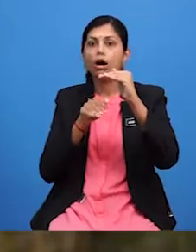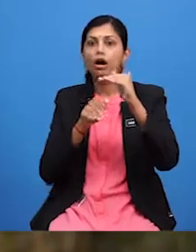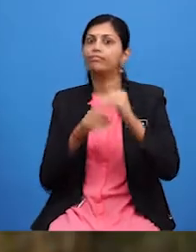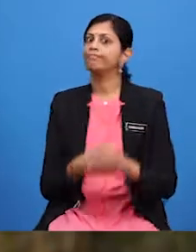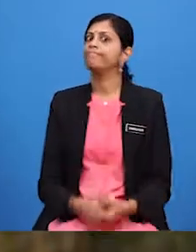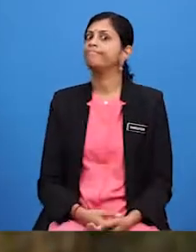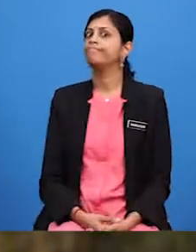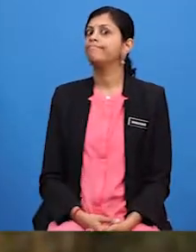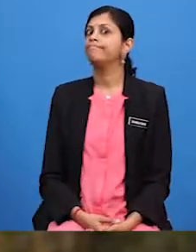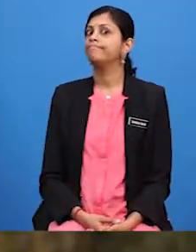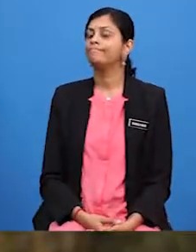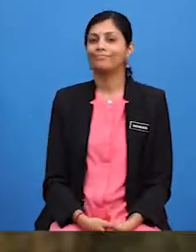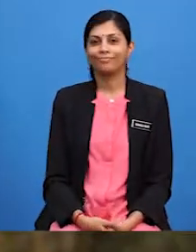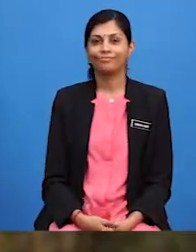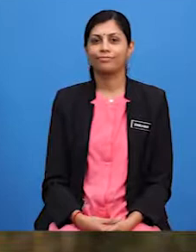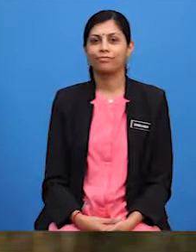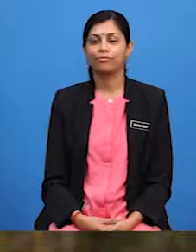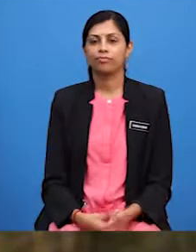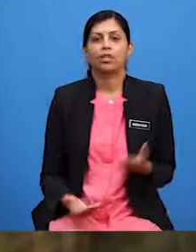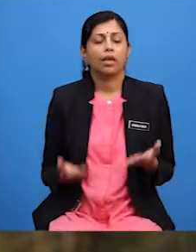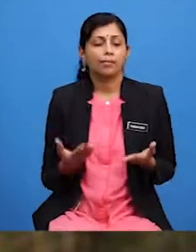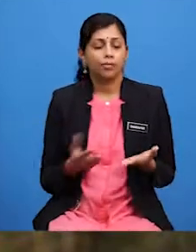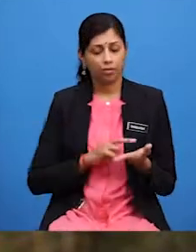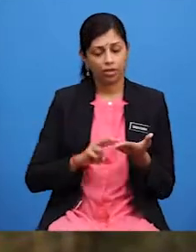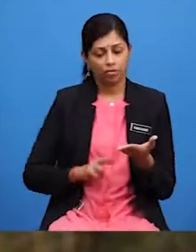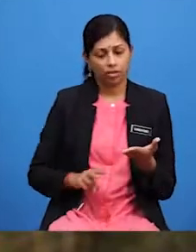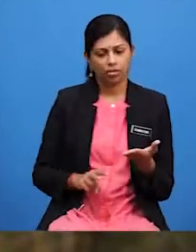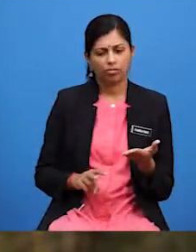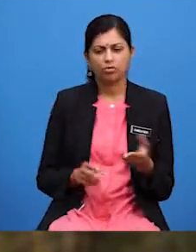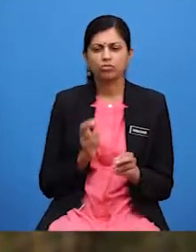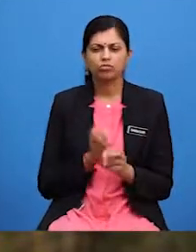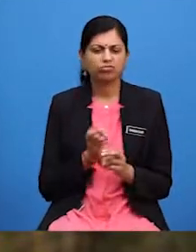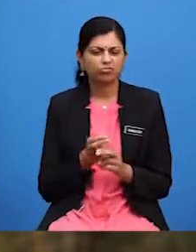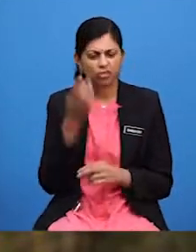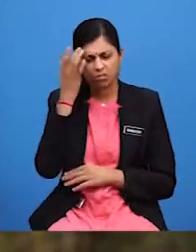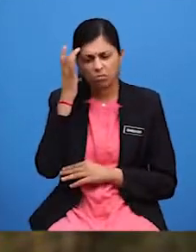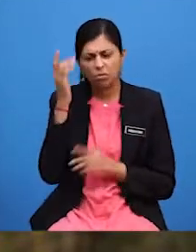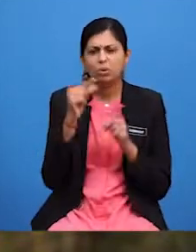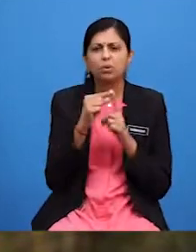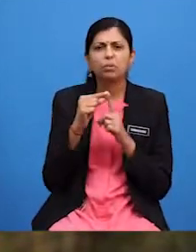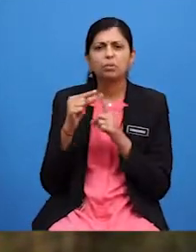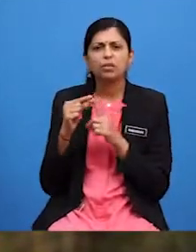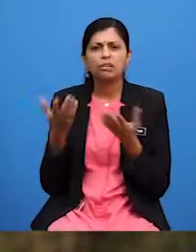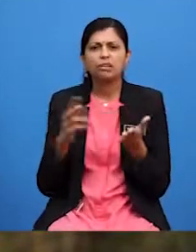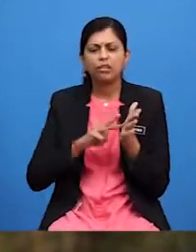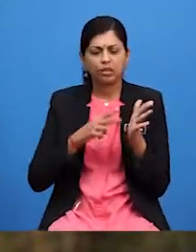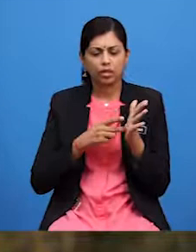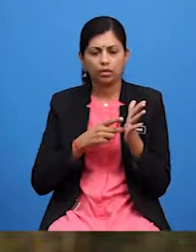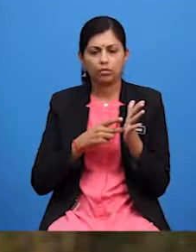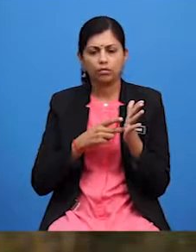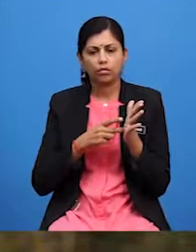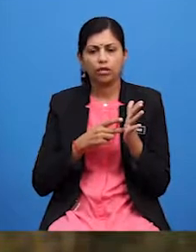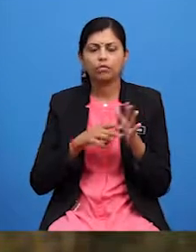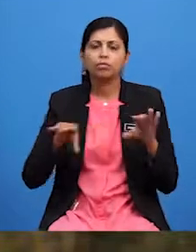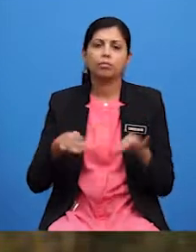During a reading activity, you sometimes struggle with the meaning of the text and end up making mistakes